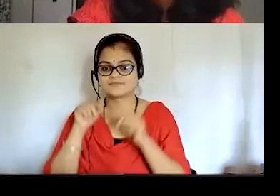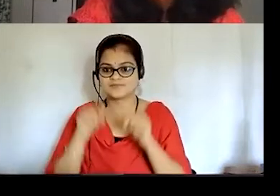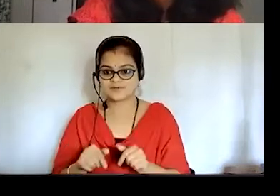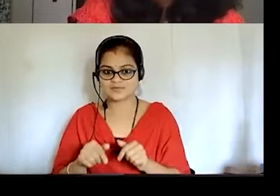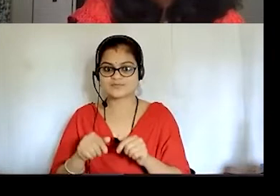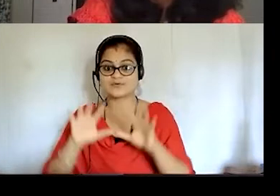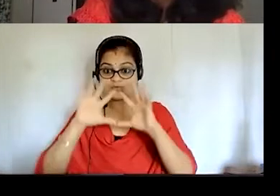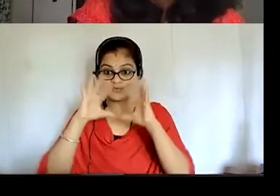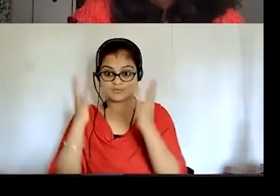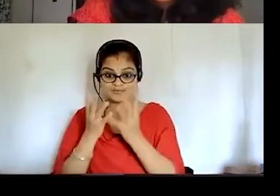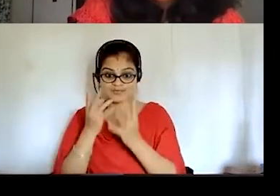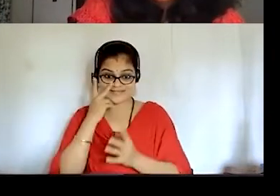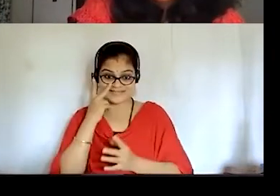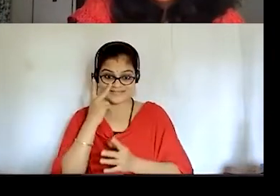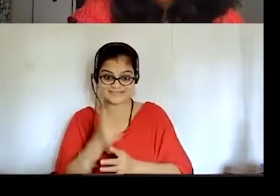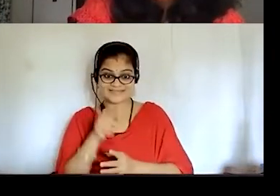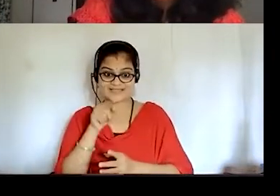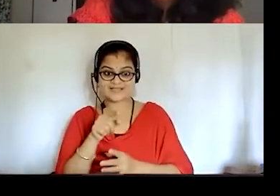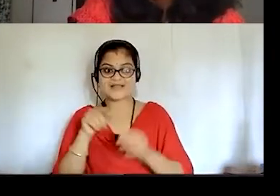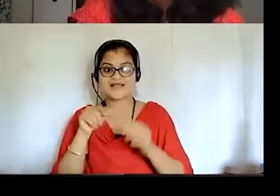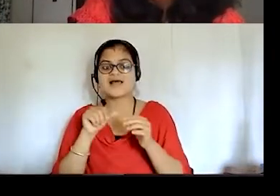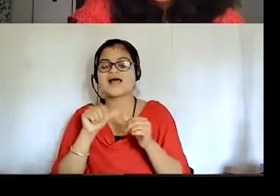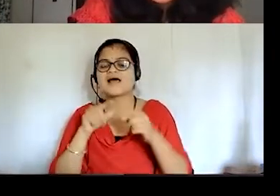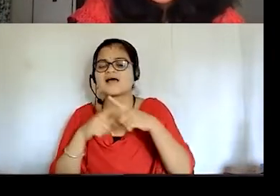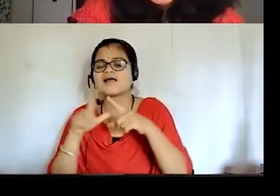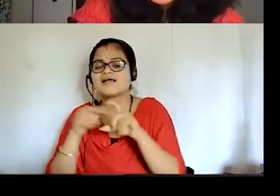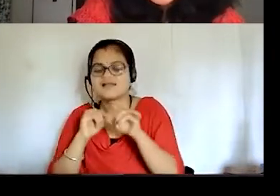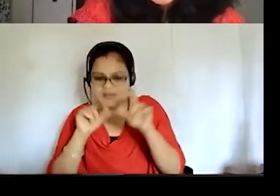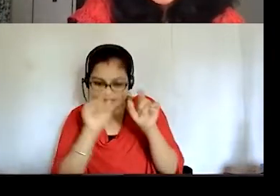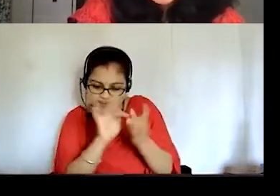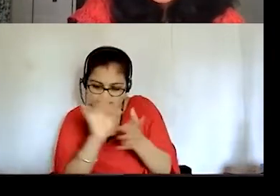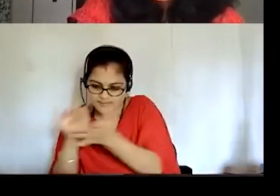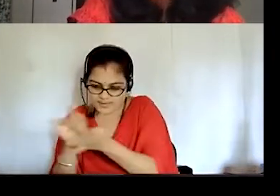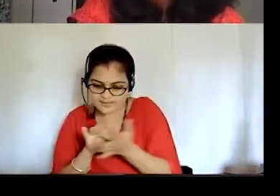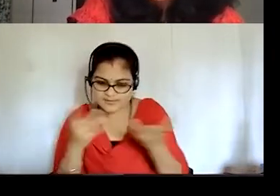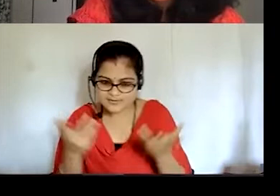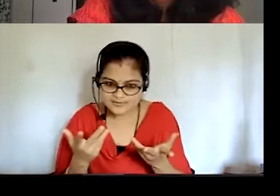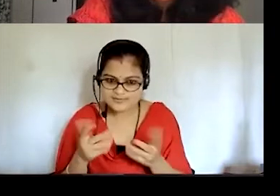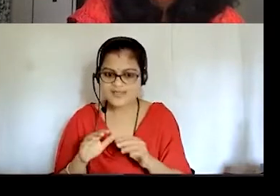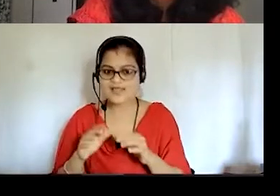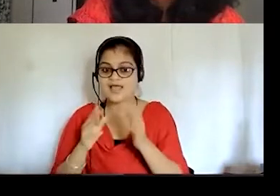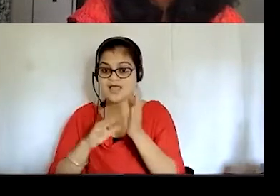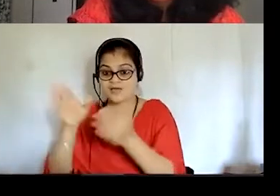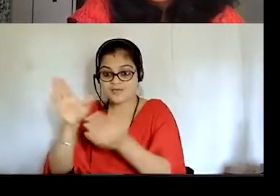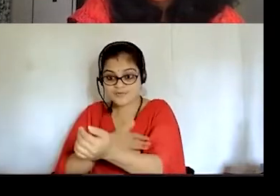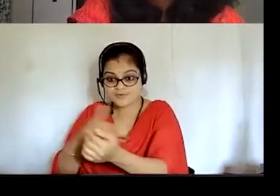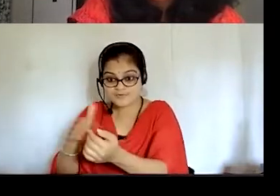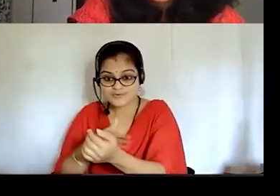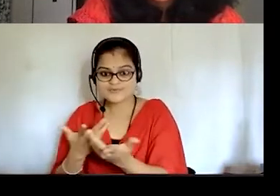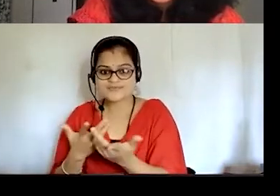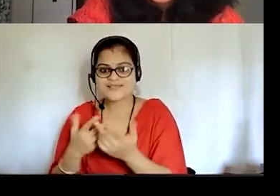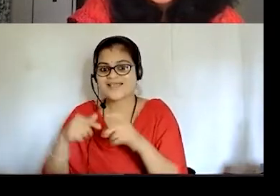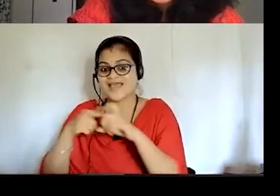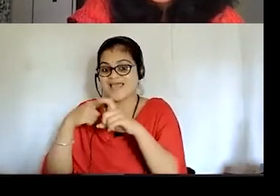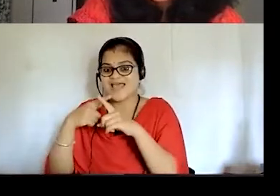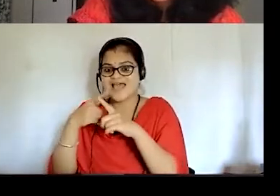globe, we get to see an atlas of infinite musical expressions, with each culture stamping its